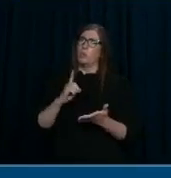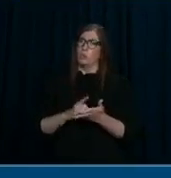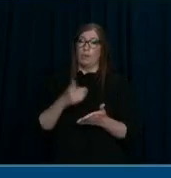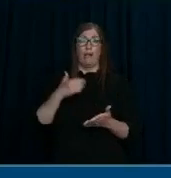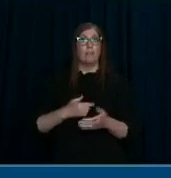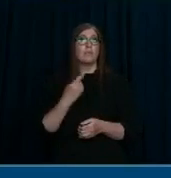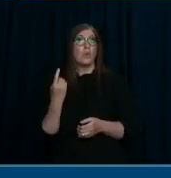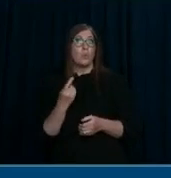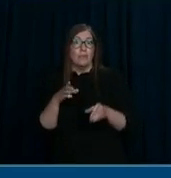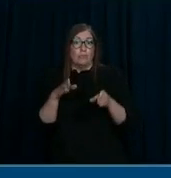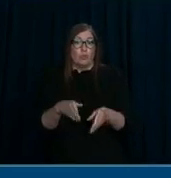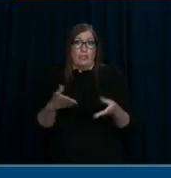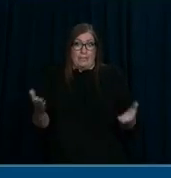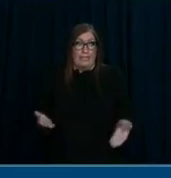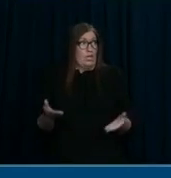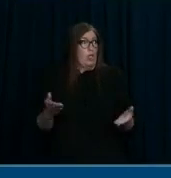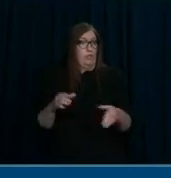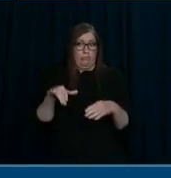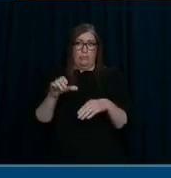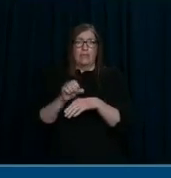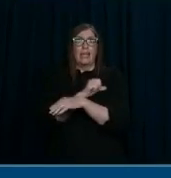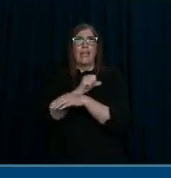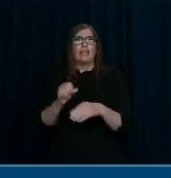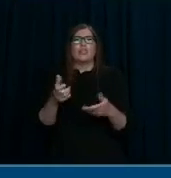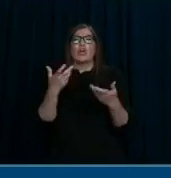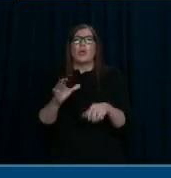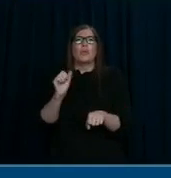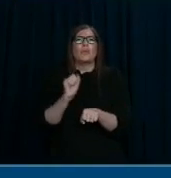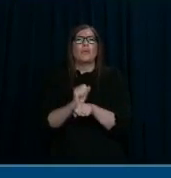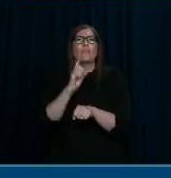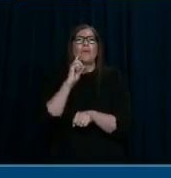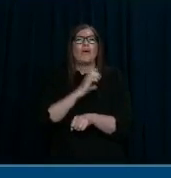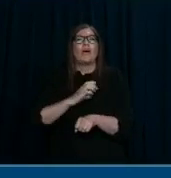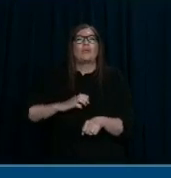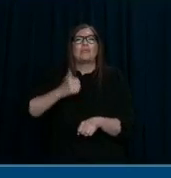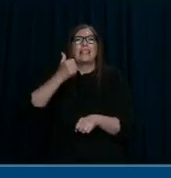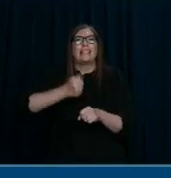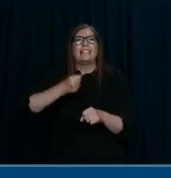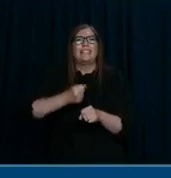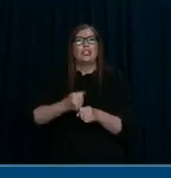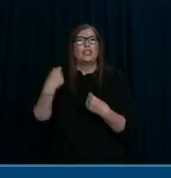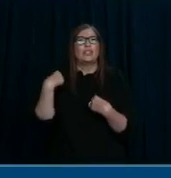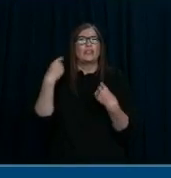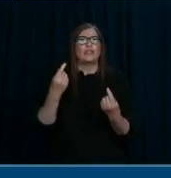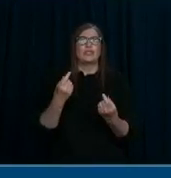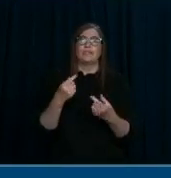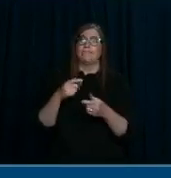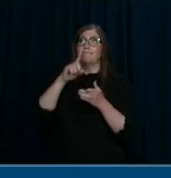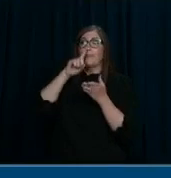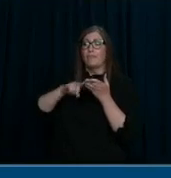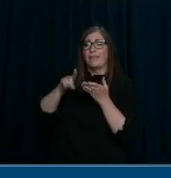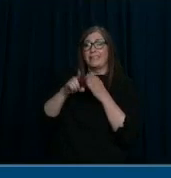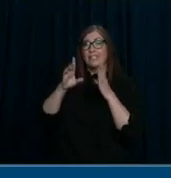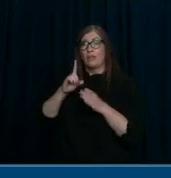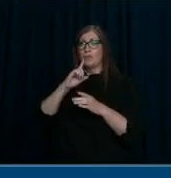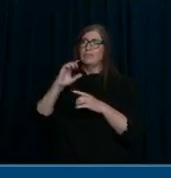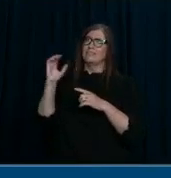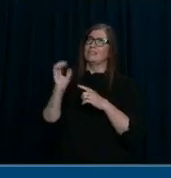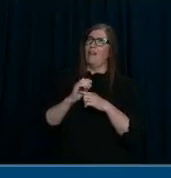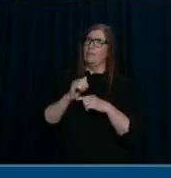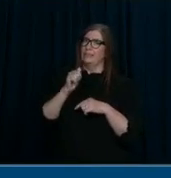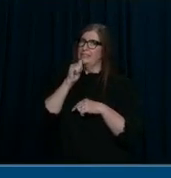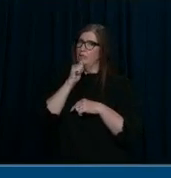only candidate here who has actually already worked for Congress for 10 years as an investigator with a top secret